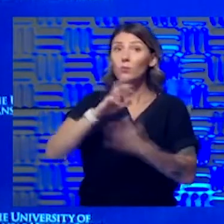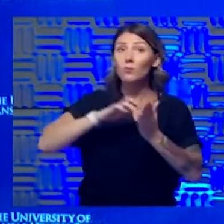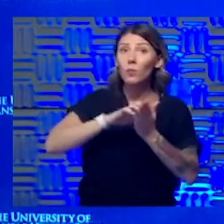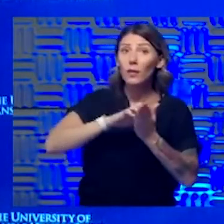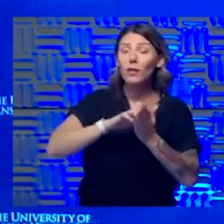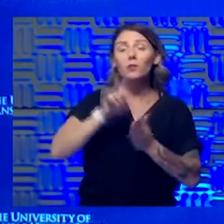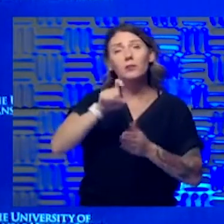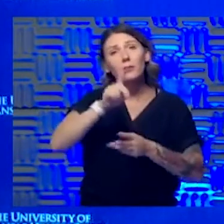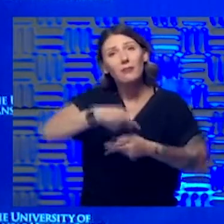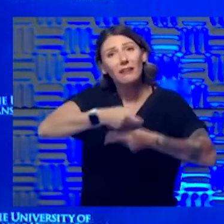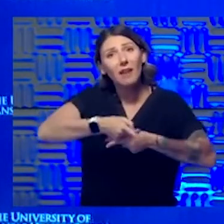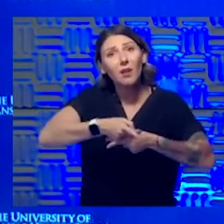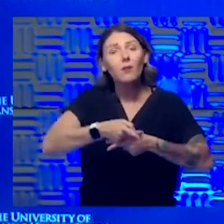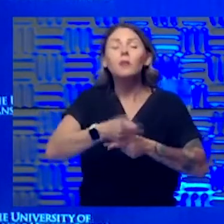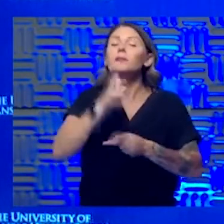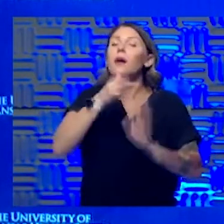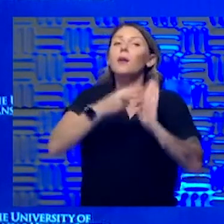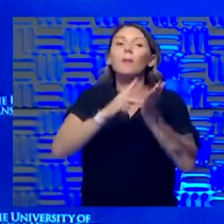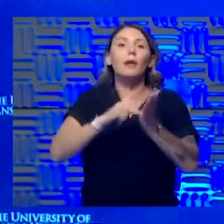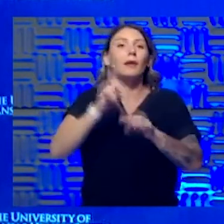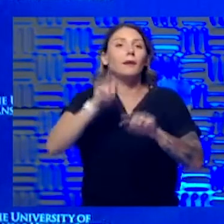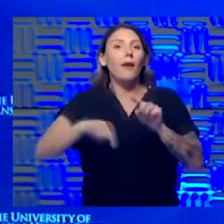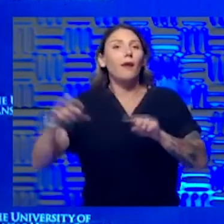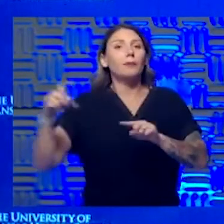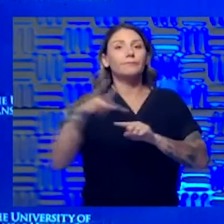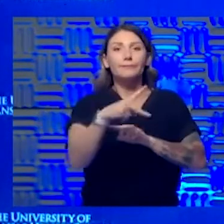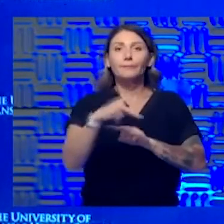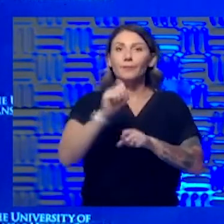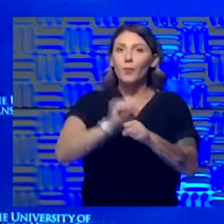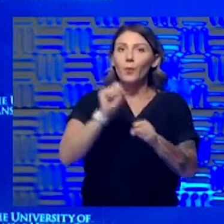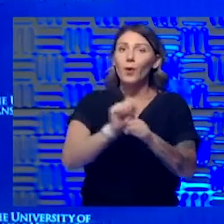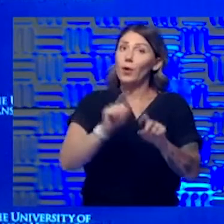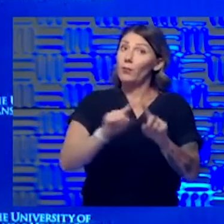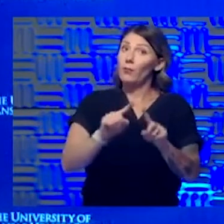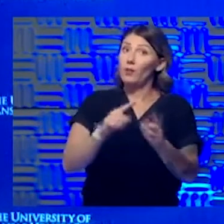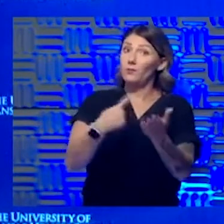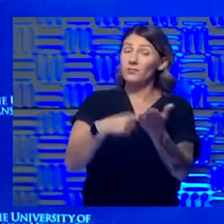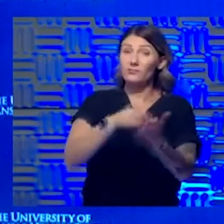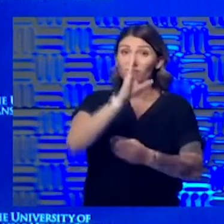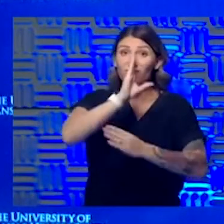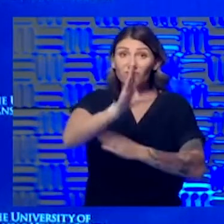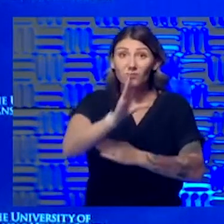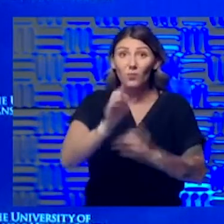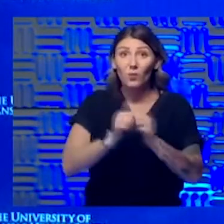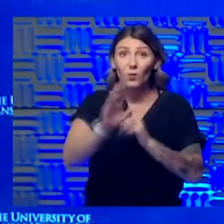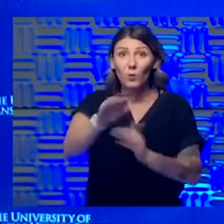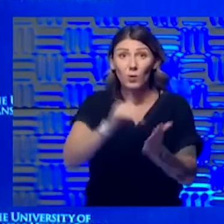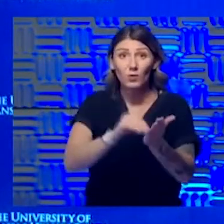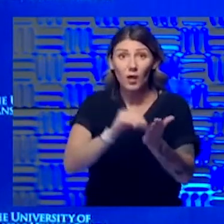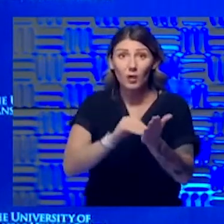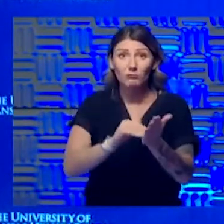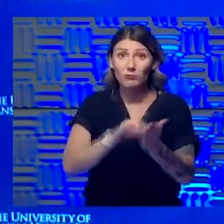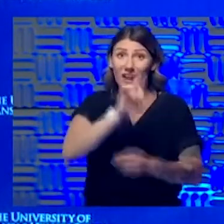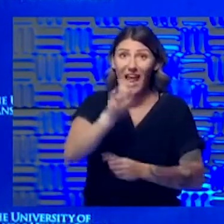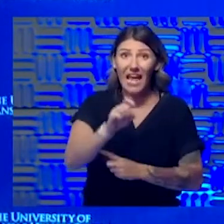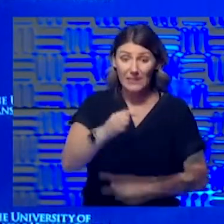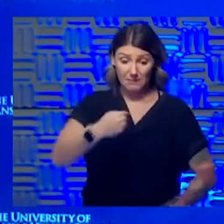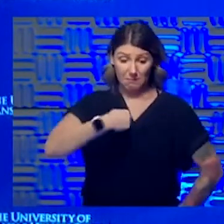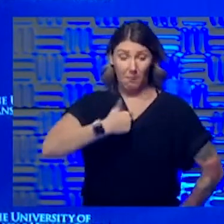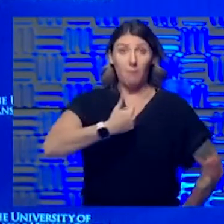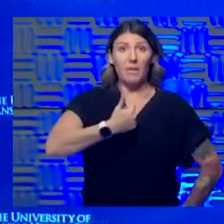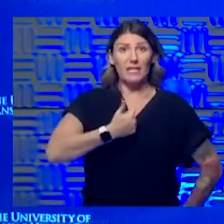doesn't mean you can't go back to work, but I would talk directly with your physician and say, am I safe? Somebody who knows all